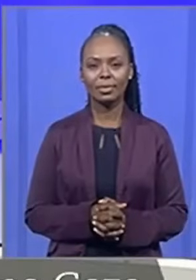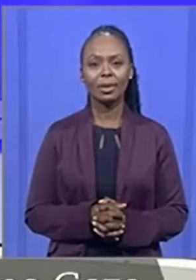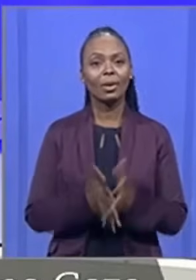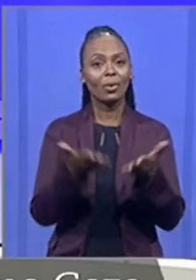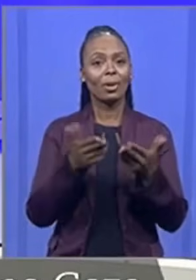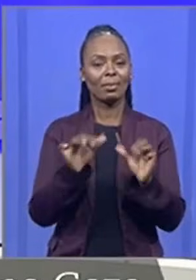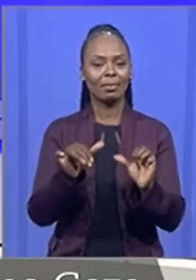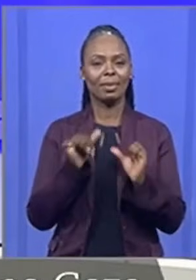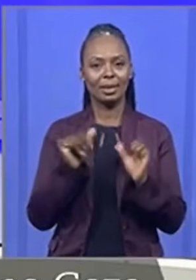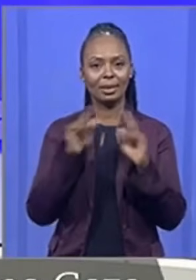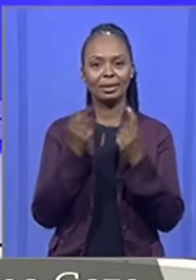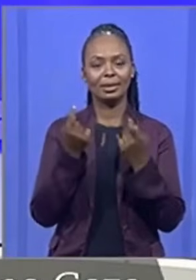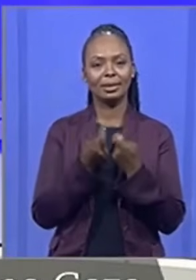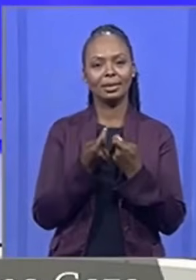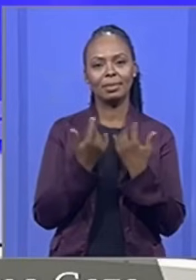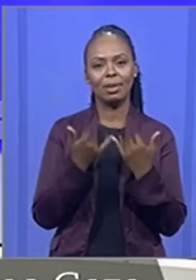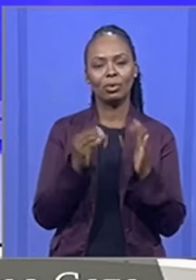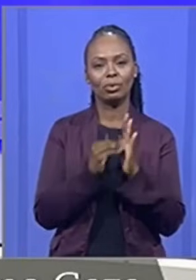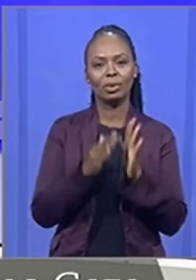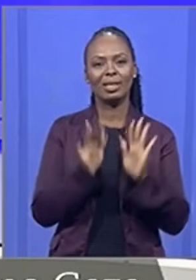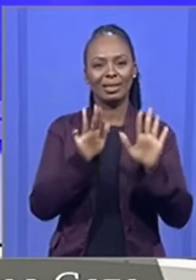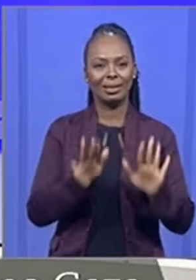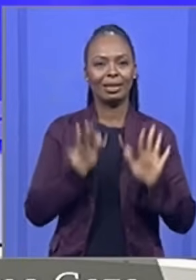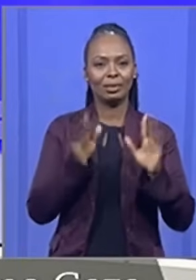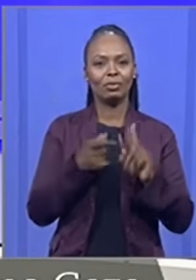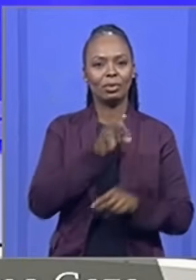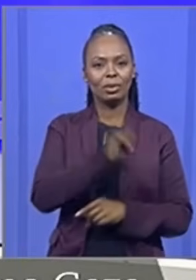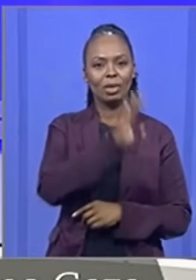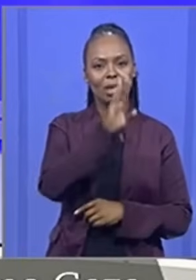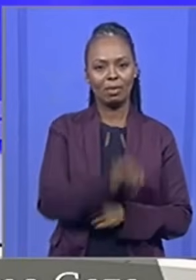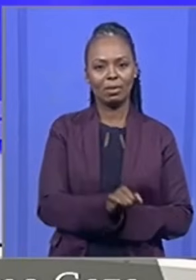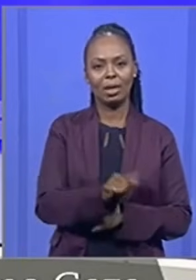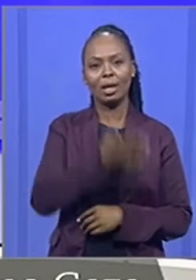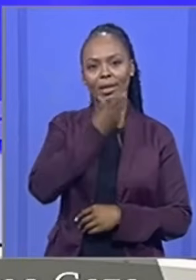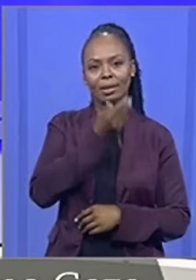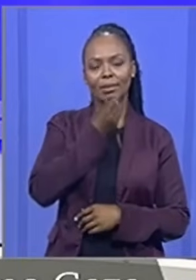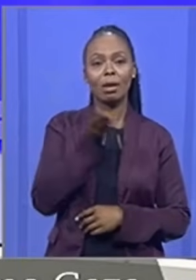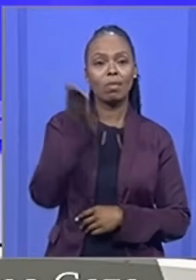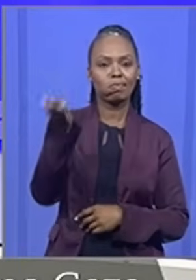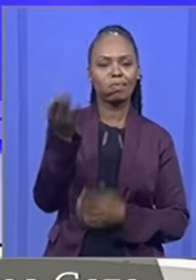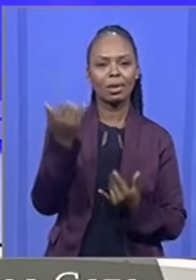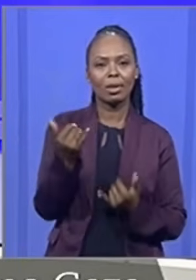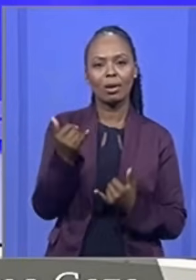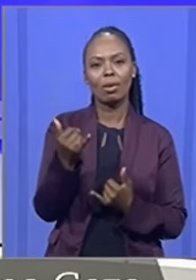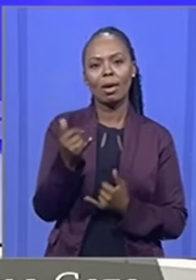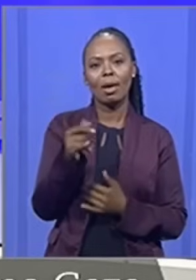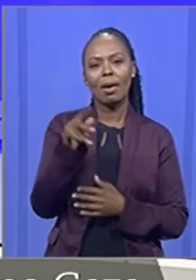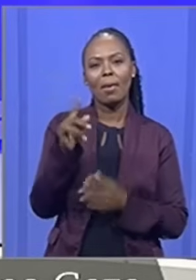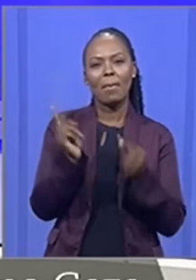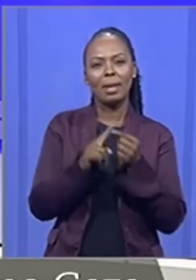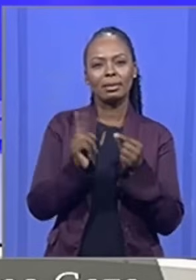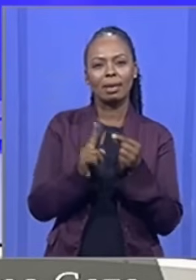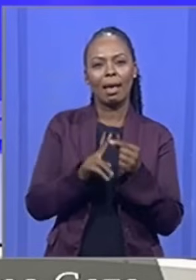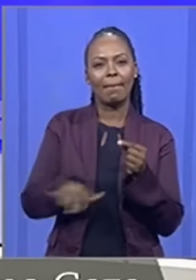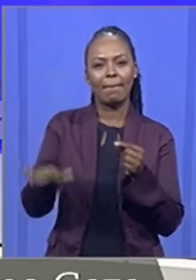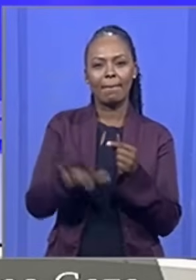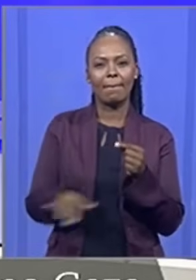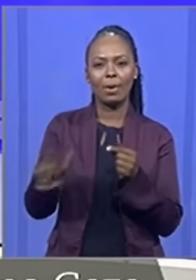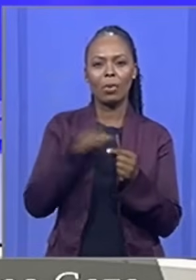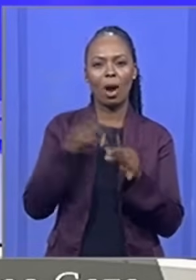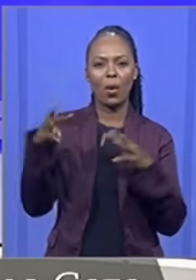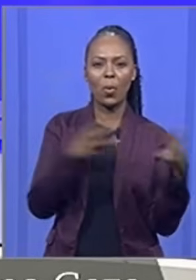Harberero amohele mohi sehlopha sa baruti ba 19 ba Afrika Borwa se jeletse Christmas Bethlehem alma Palestina jalo ka hantwa e ntse e kupa